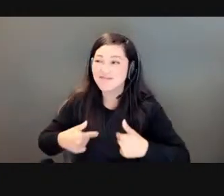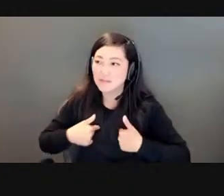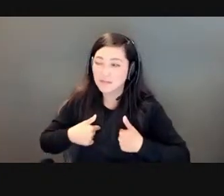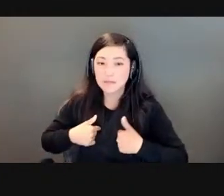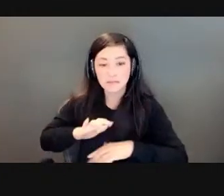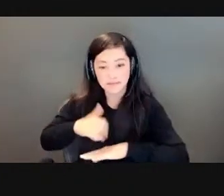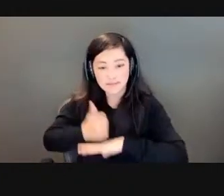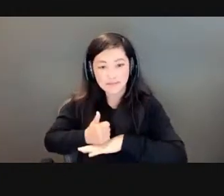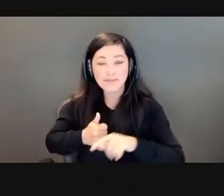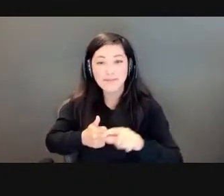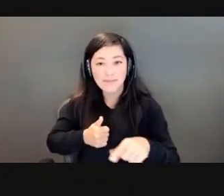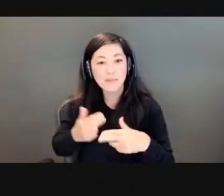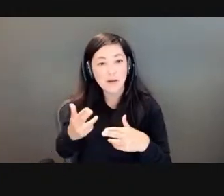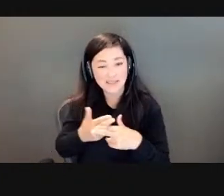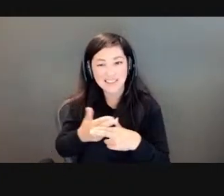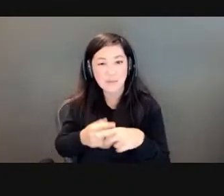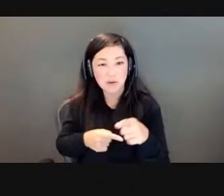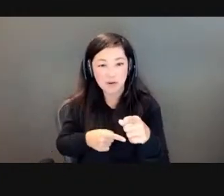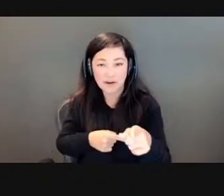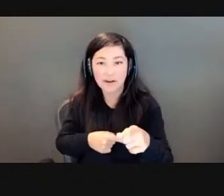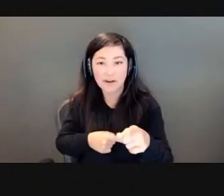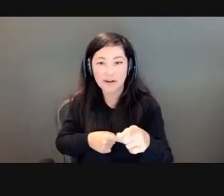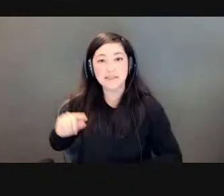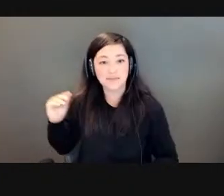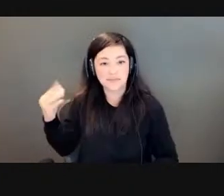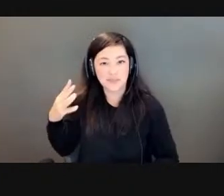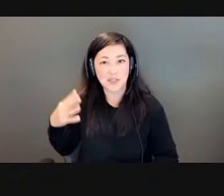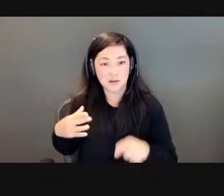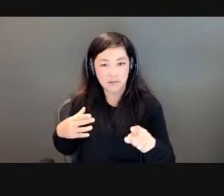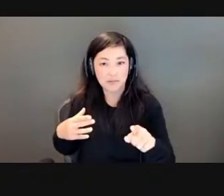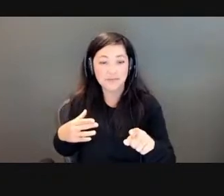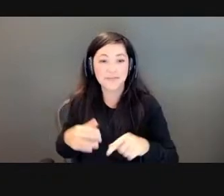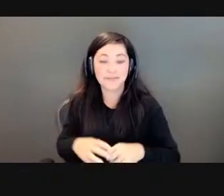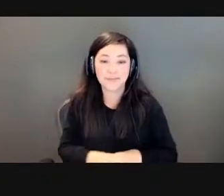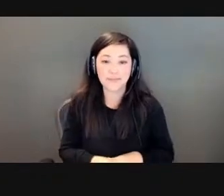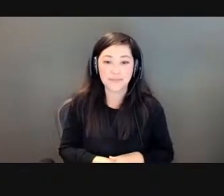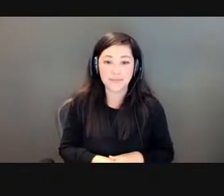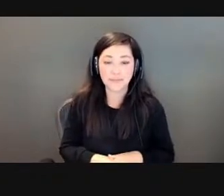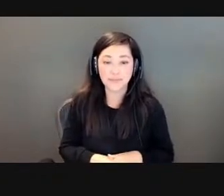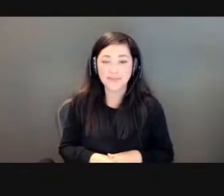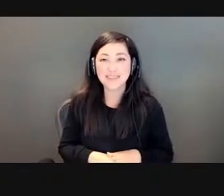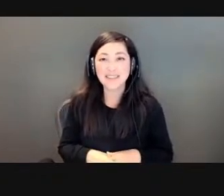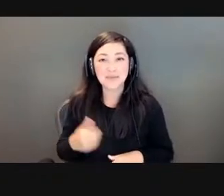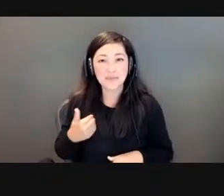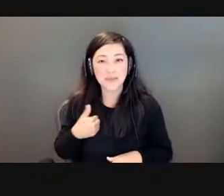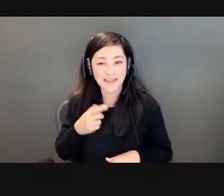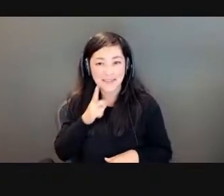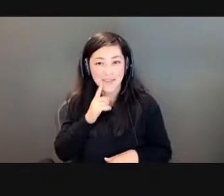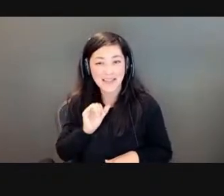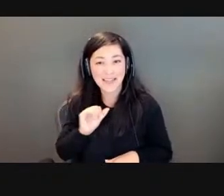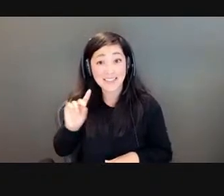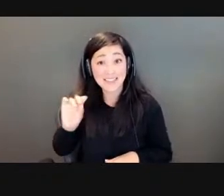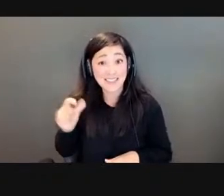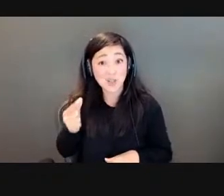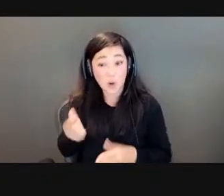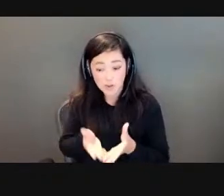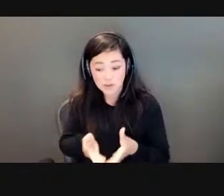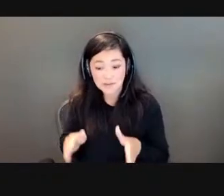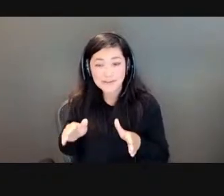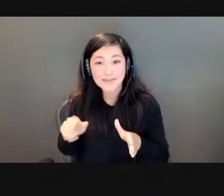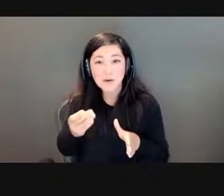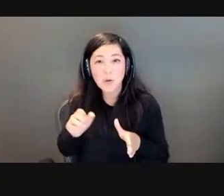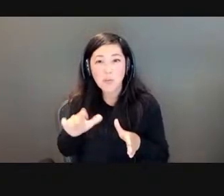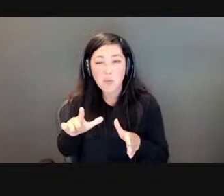up in my van. So what I basically have is a puppy pool. It's almost like an inflatable pool